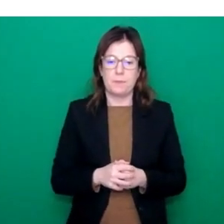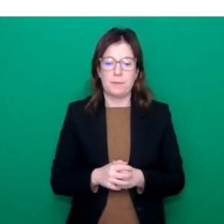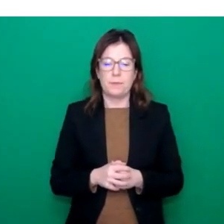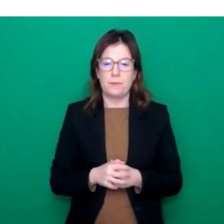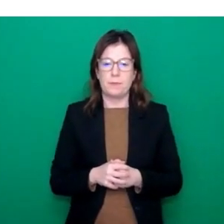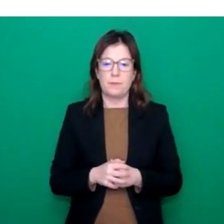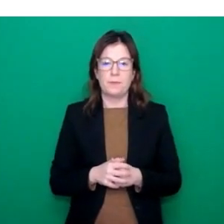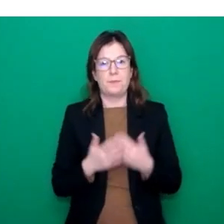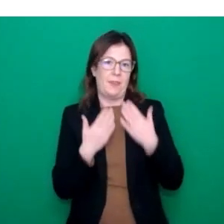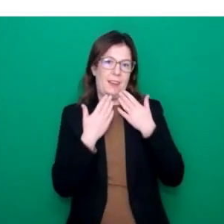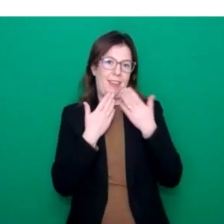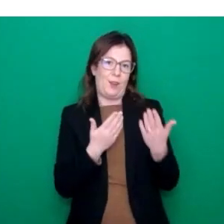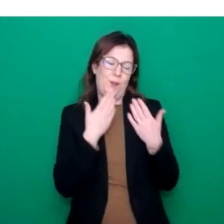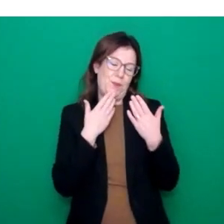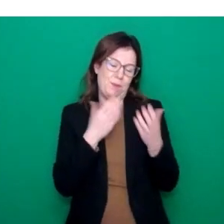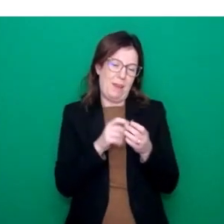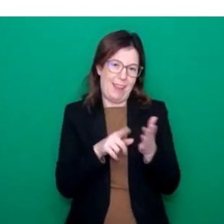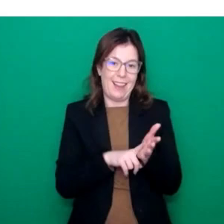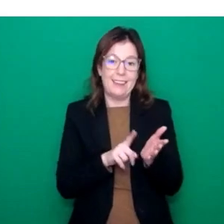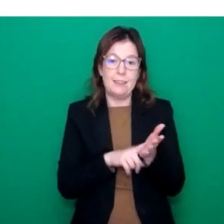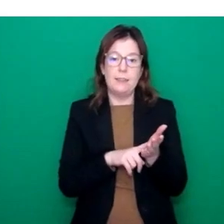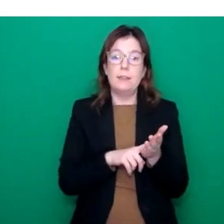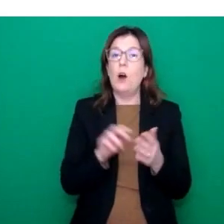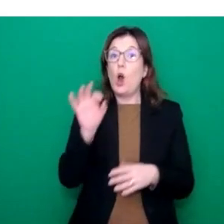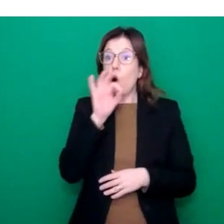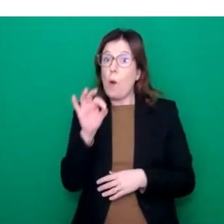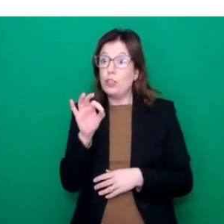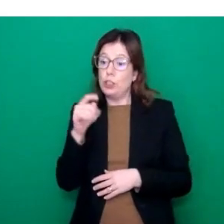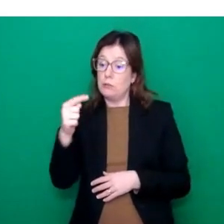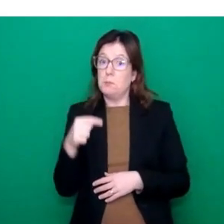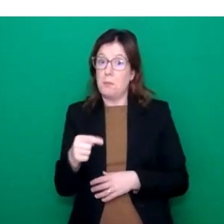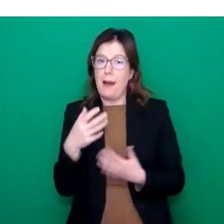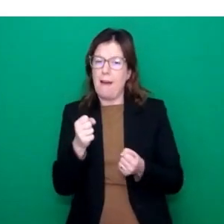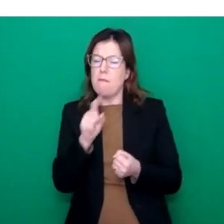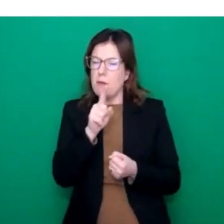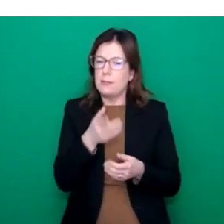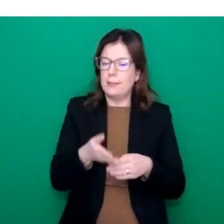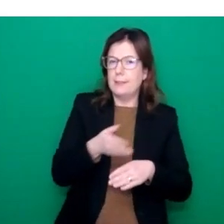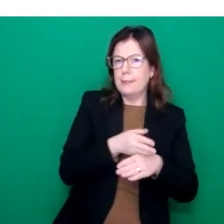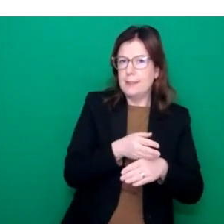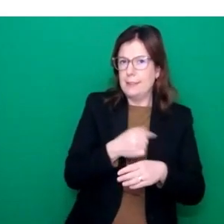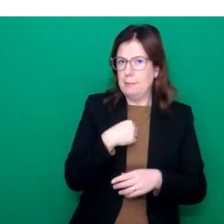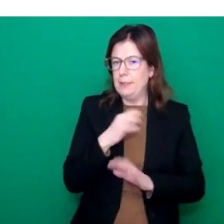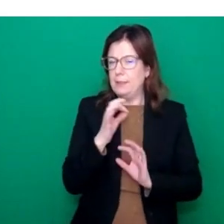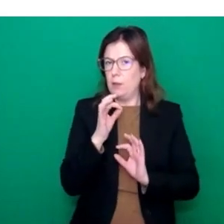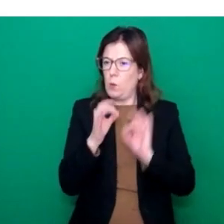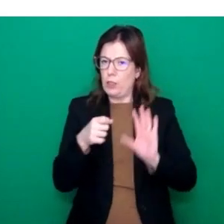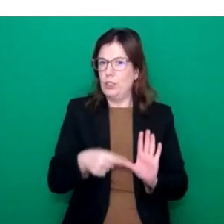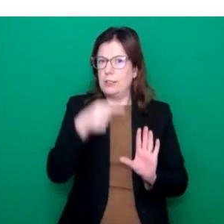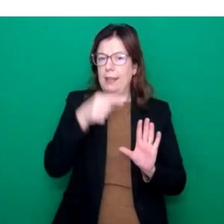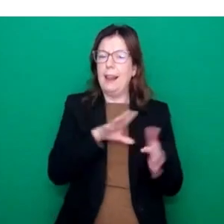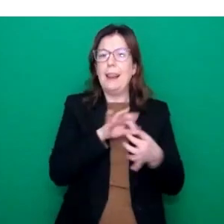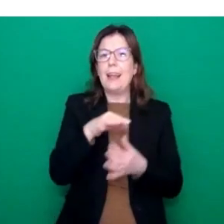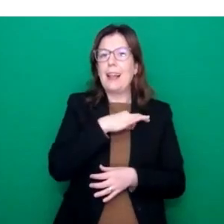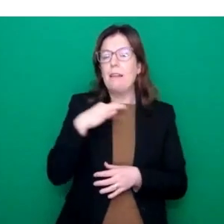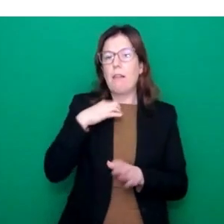Thank you, and thank you, Bill. So just before I go with the next question, there was an interesting question in the chat, which is specific to clinical psychology, about